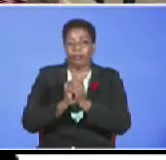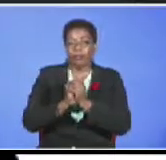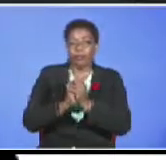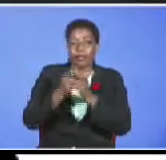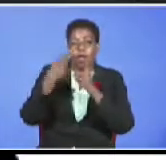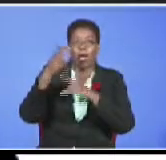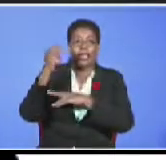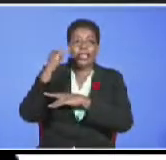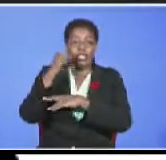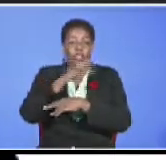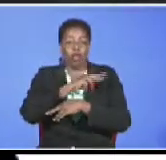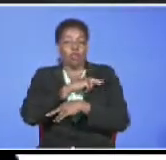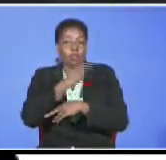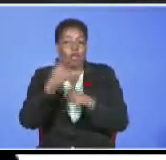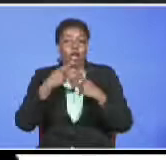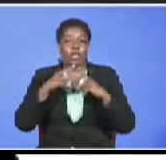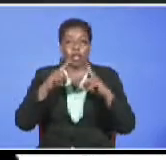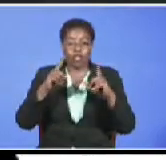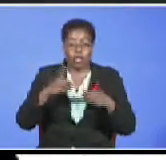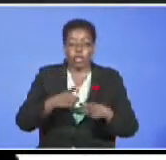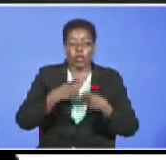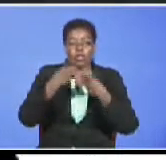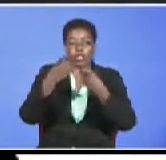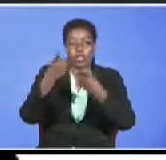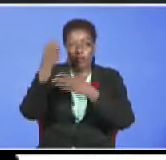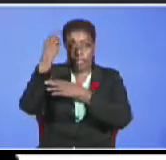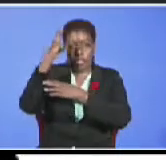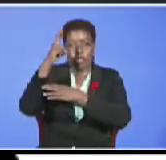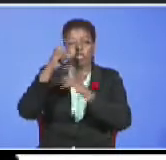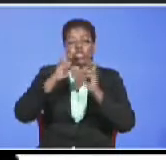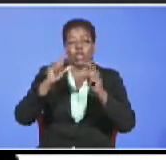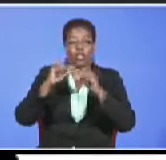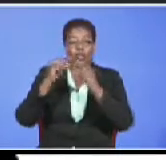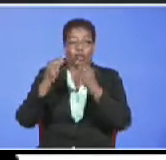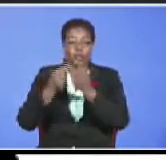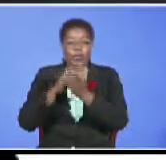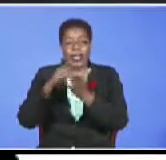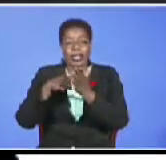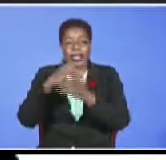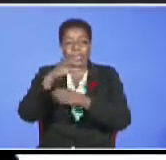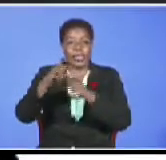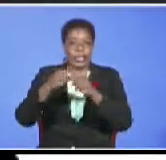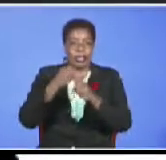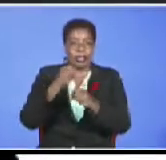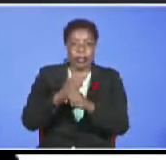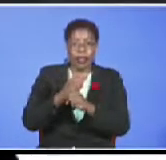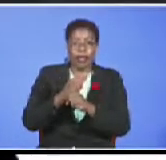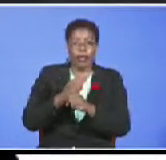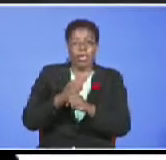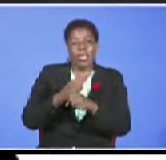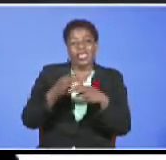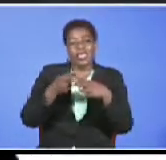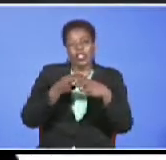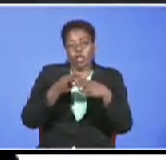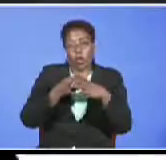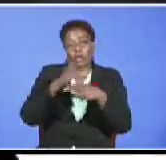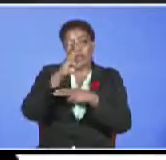Honorable Lanisha Roll, announcing that the donation for senior Junkanoo groups this year is just shy of